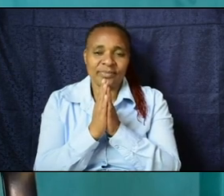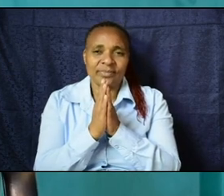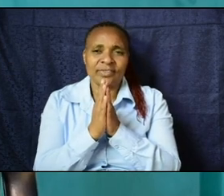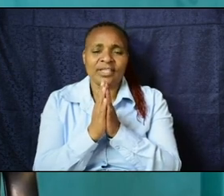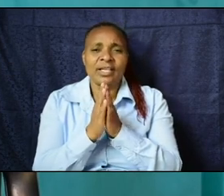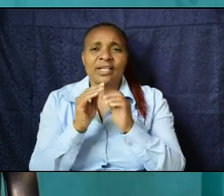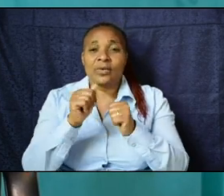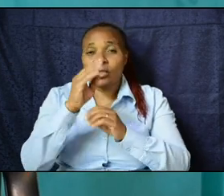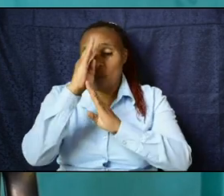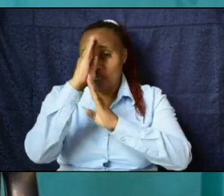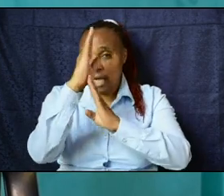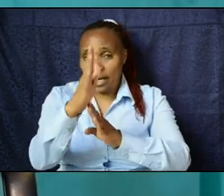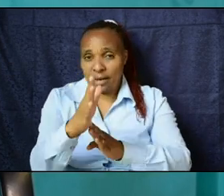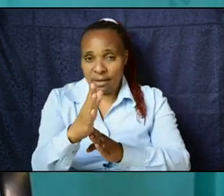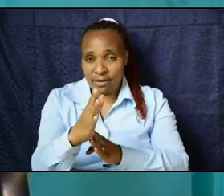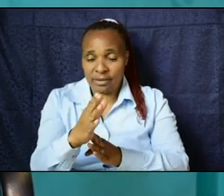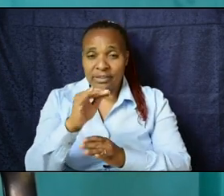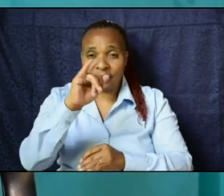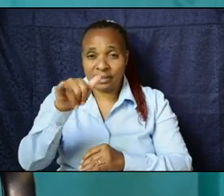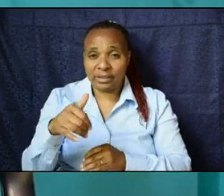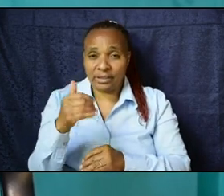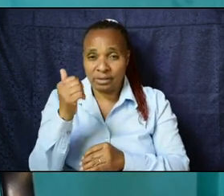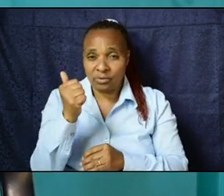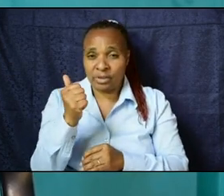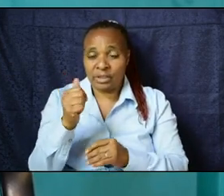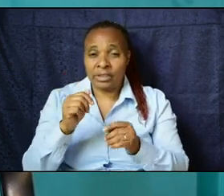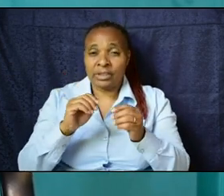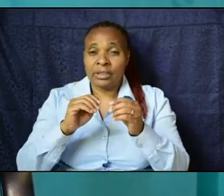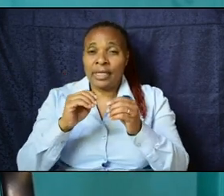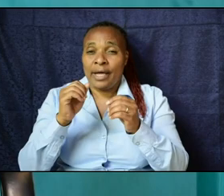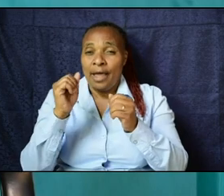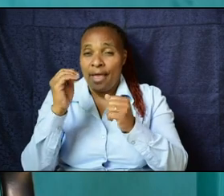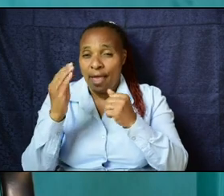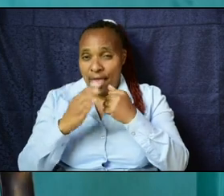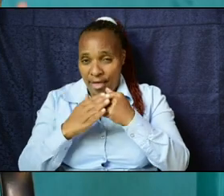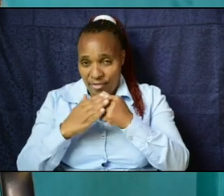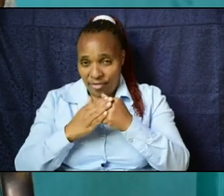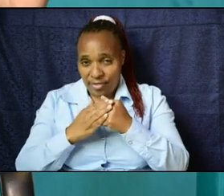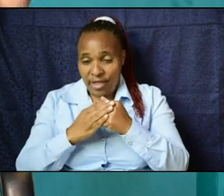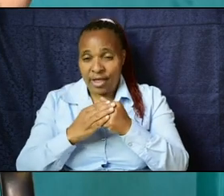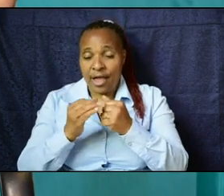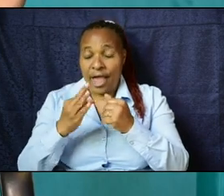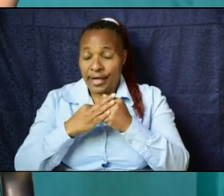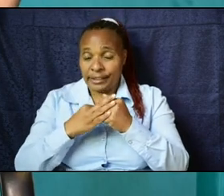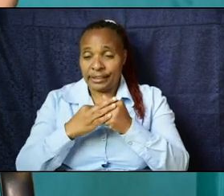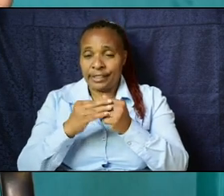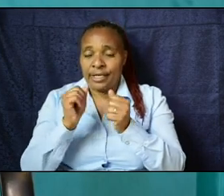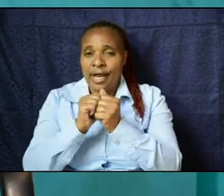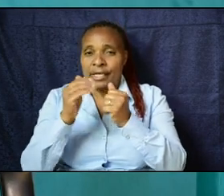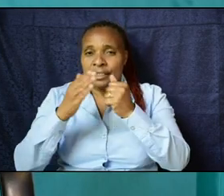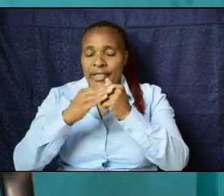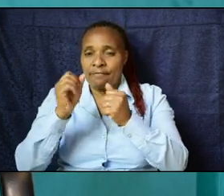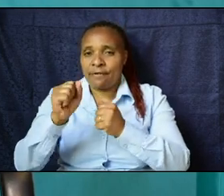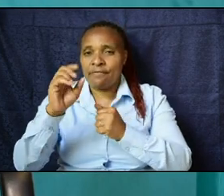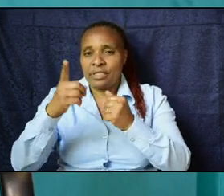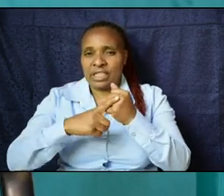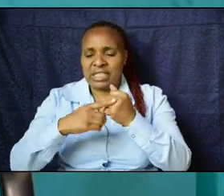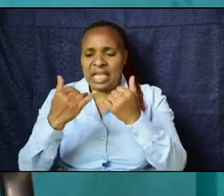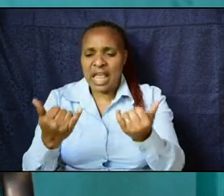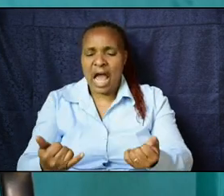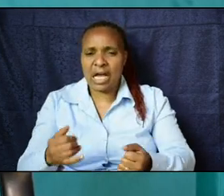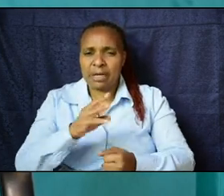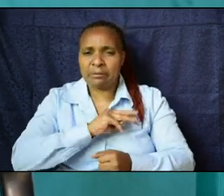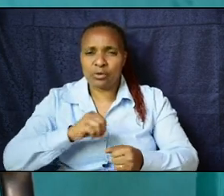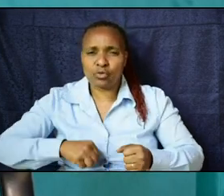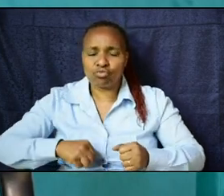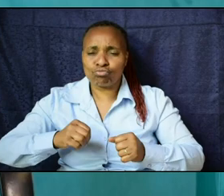It was Sunday, January 8th, 1956. So we have five young missionaries. They flew into